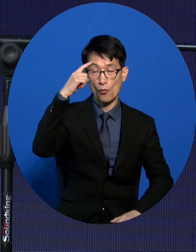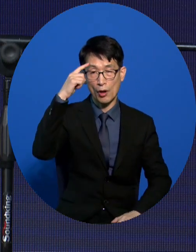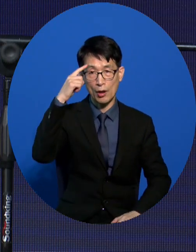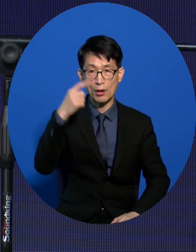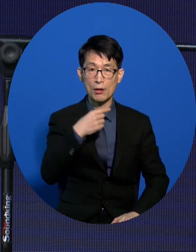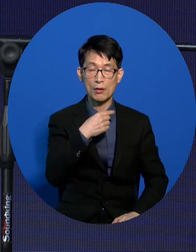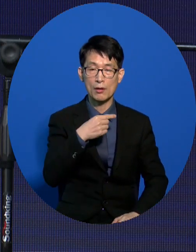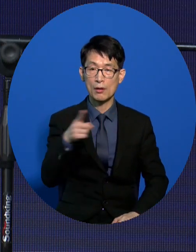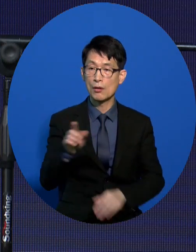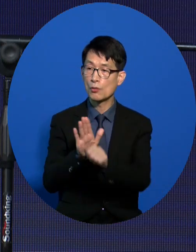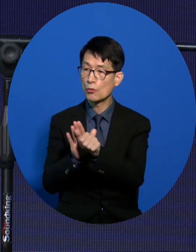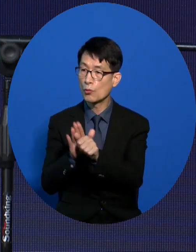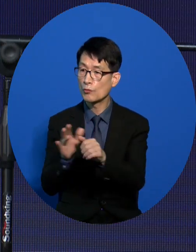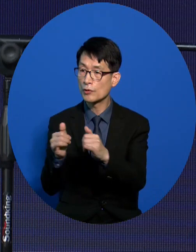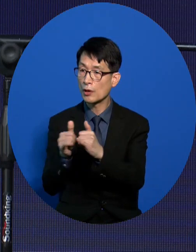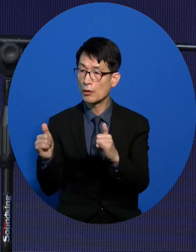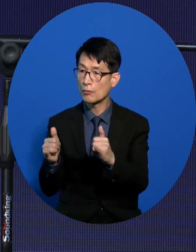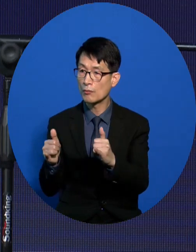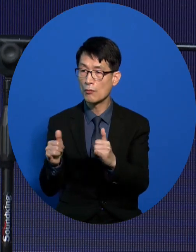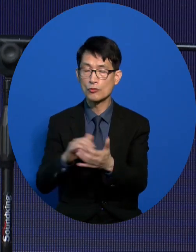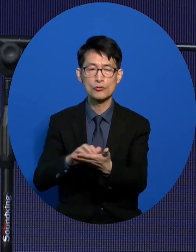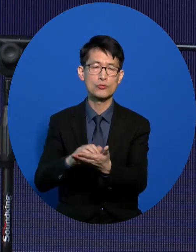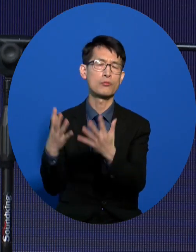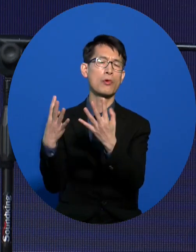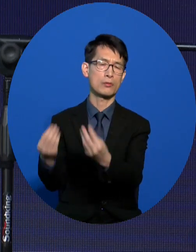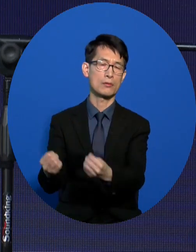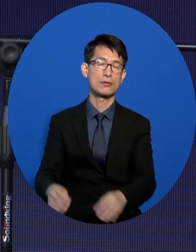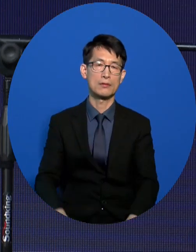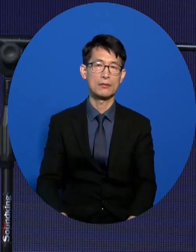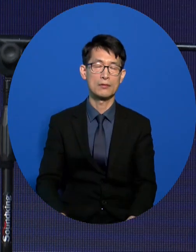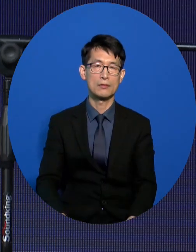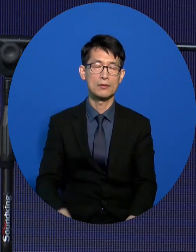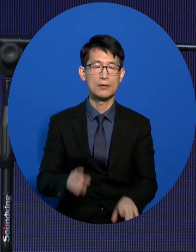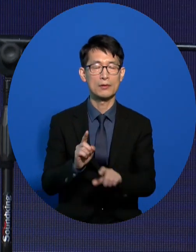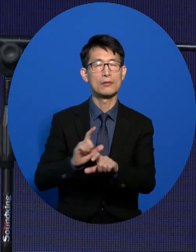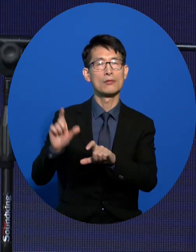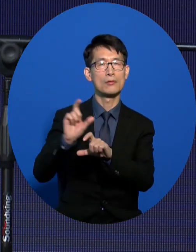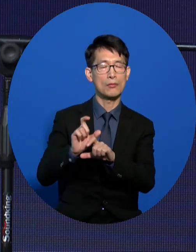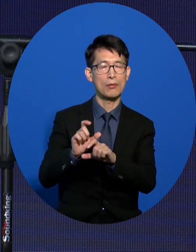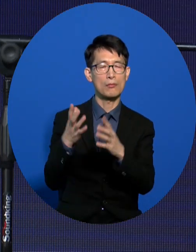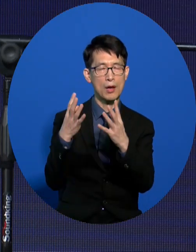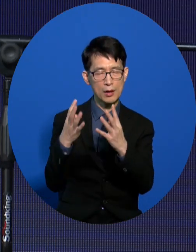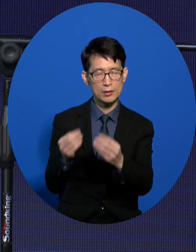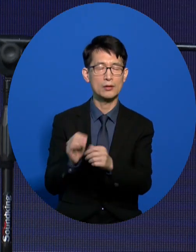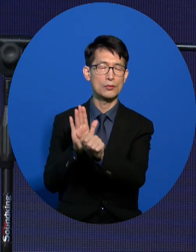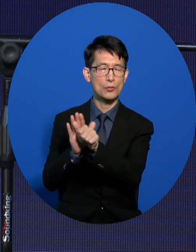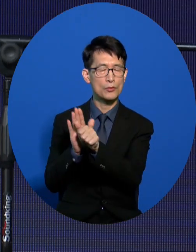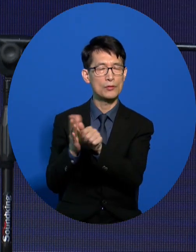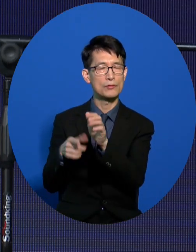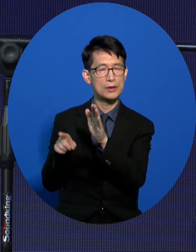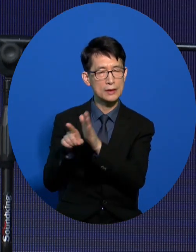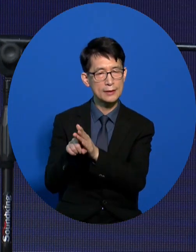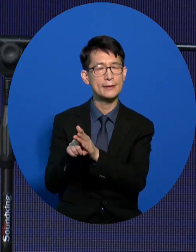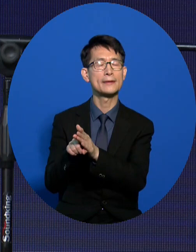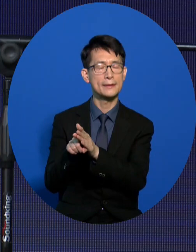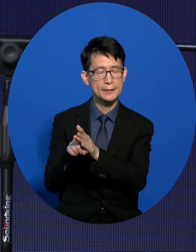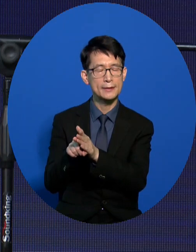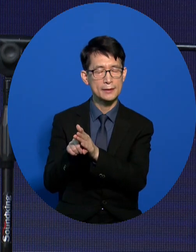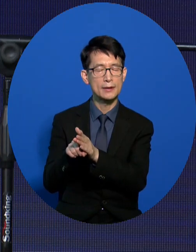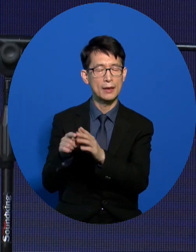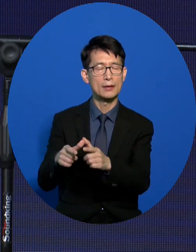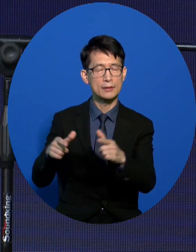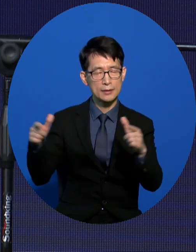additional human resources so that we can help the elderly users, because our population will continue to